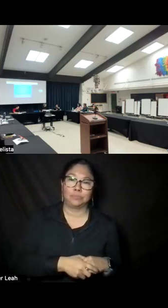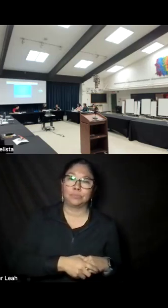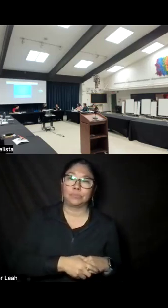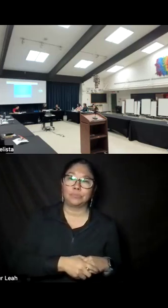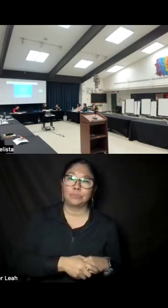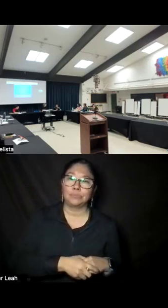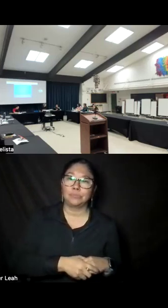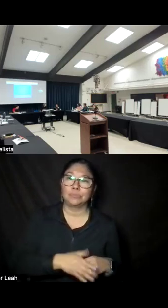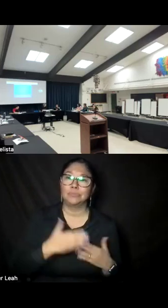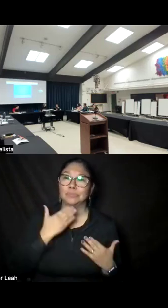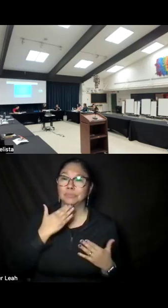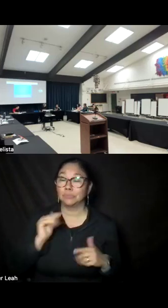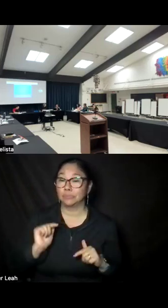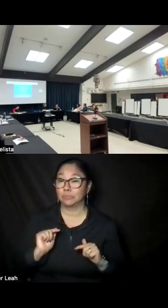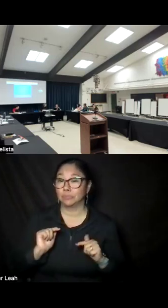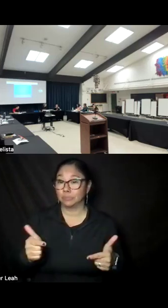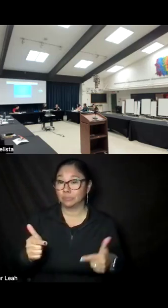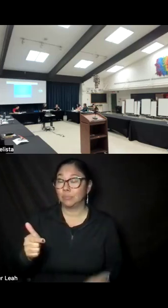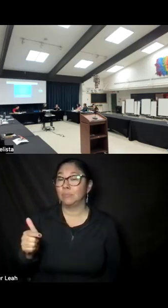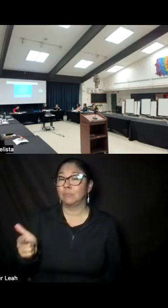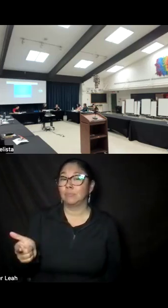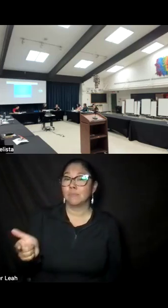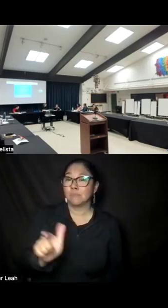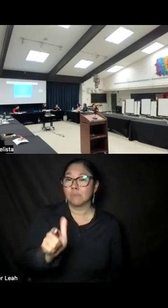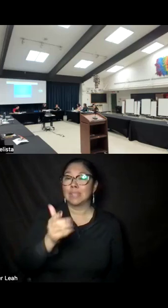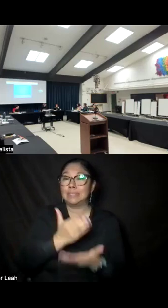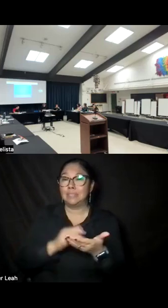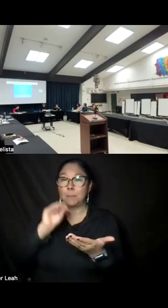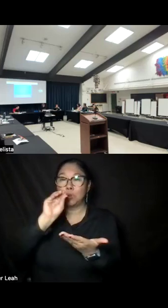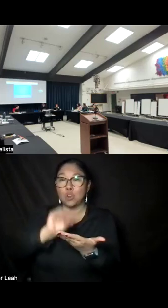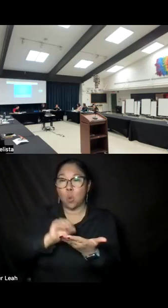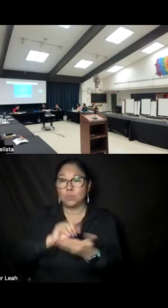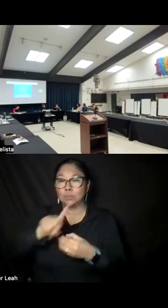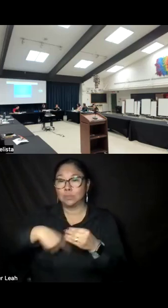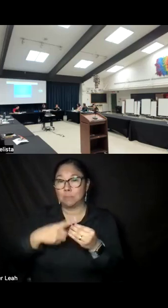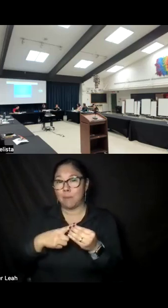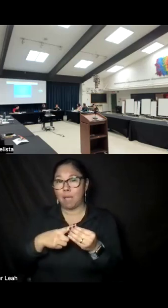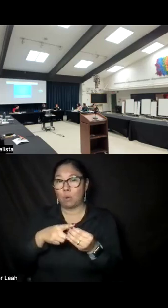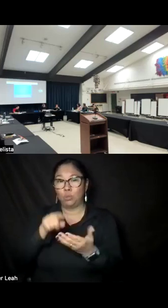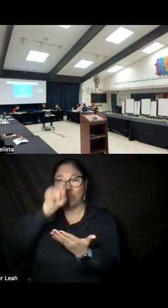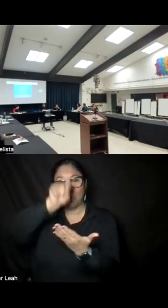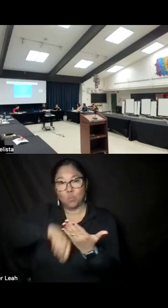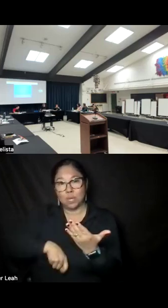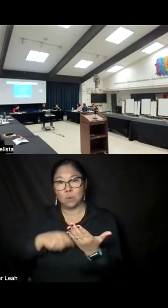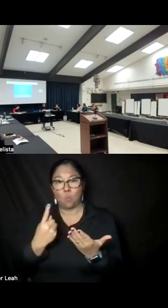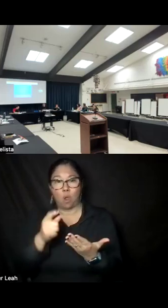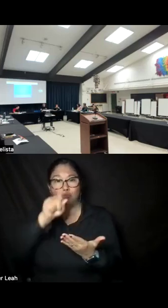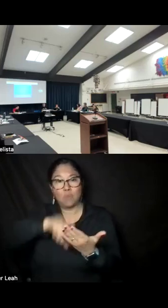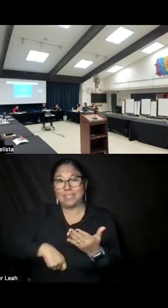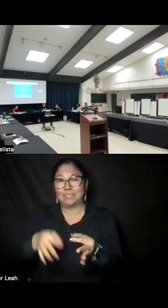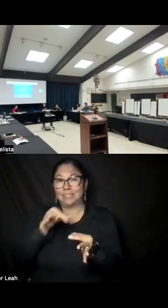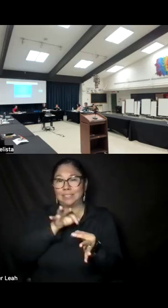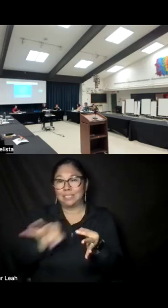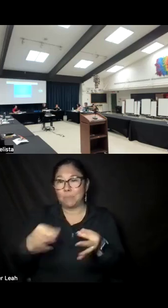Sarah, thank you, Grace. All right, I just have a couple of notes on kind of the written, one on the written